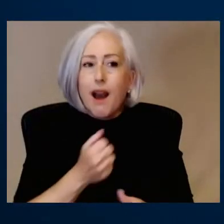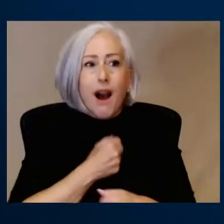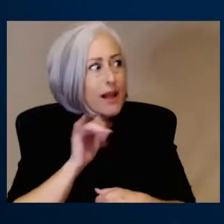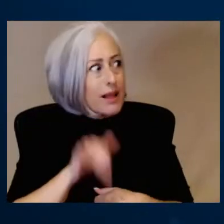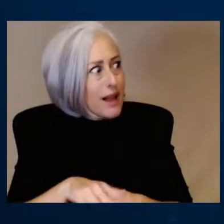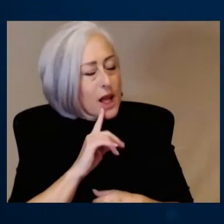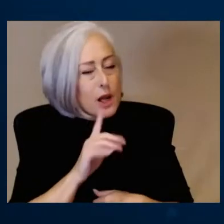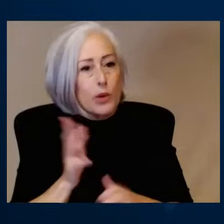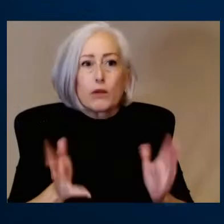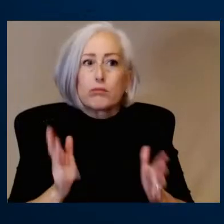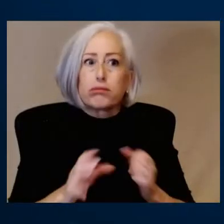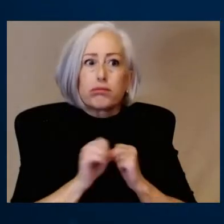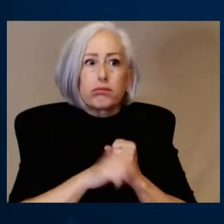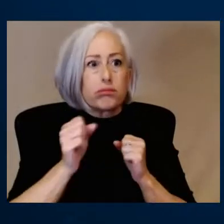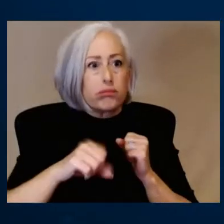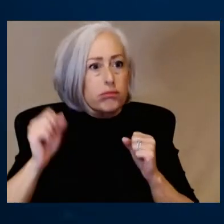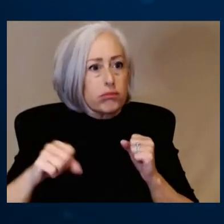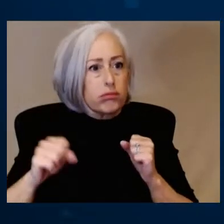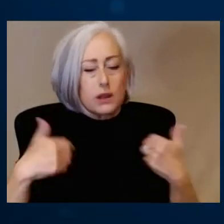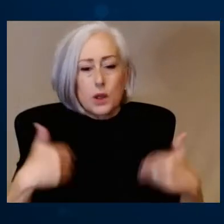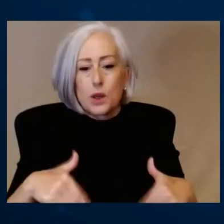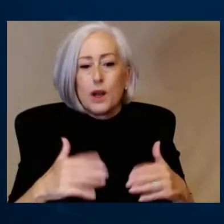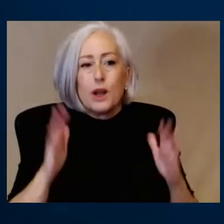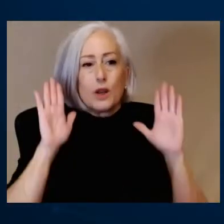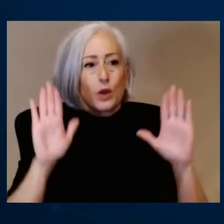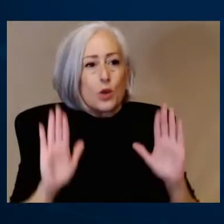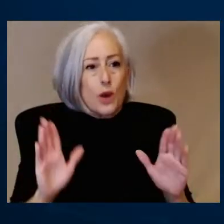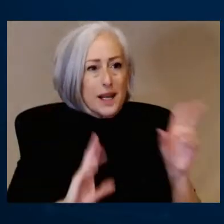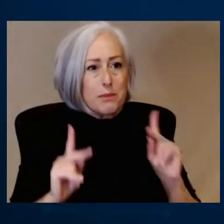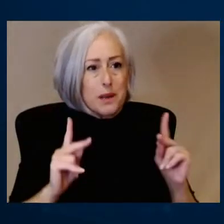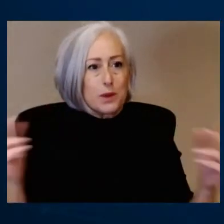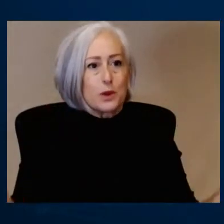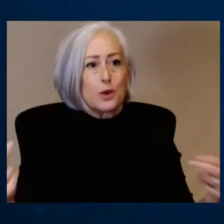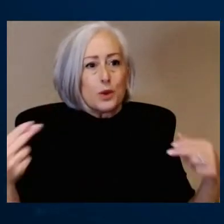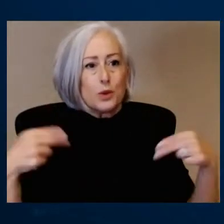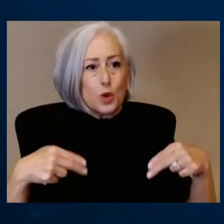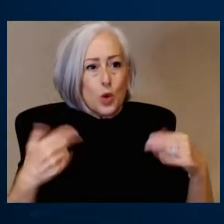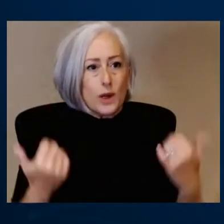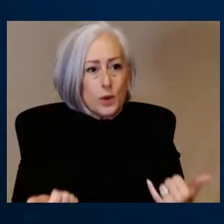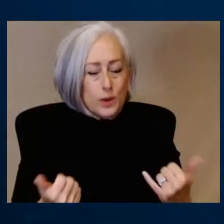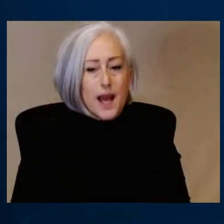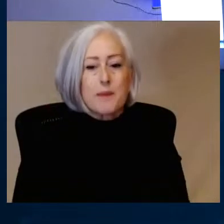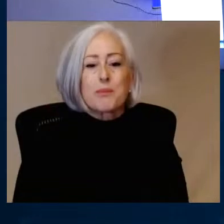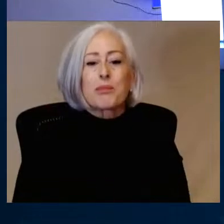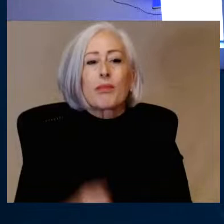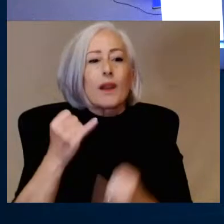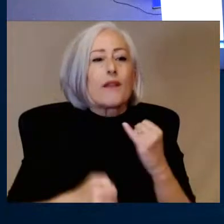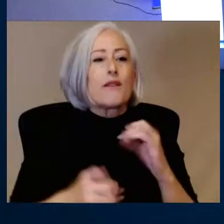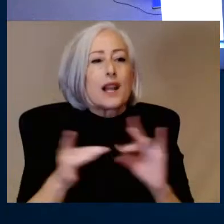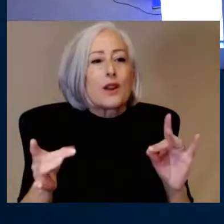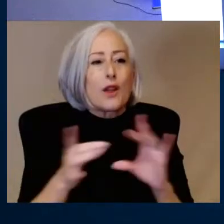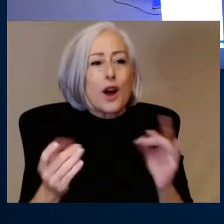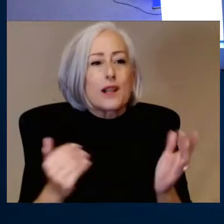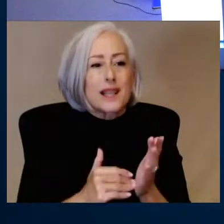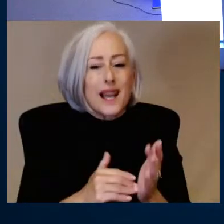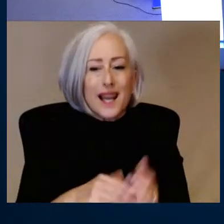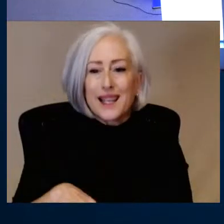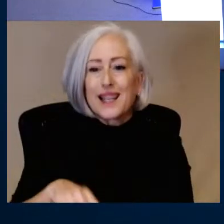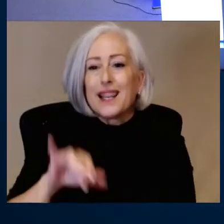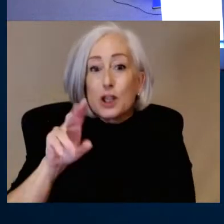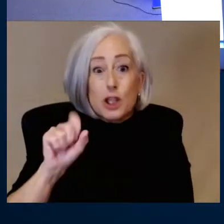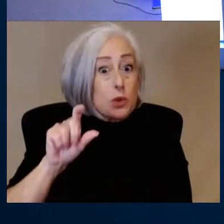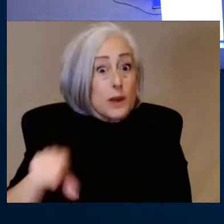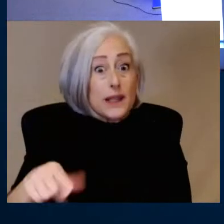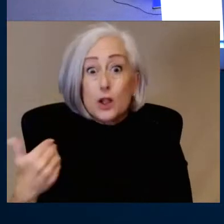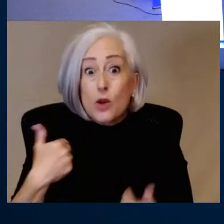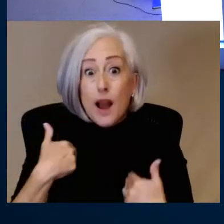because these are great guests to have. But with time, we have to turn to get final thoughts. But Jess, we got to get him back on the program again because I've got a lot of questions I